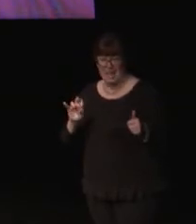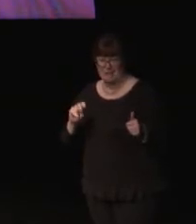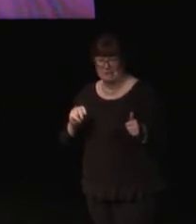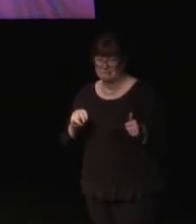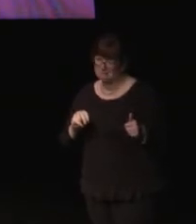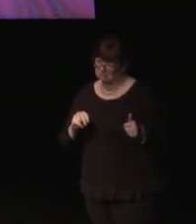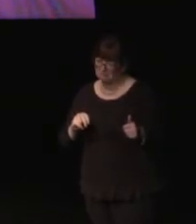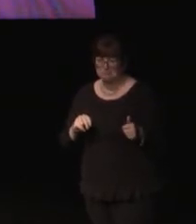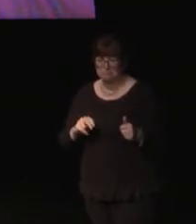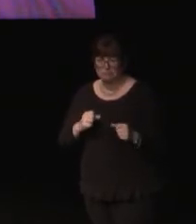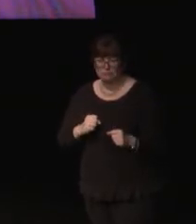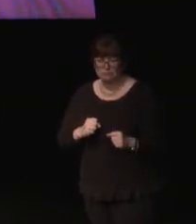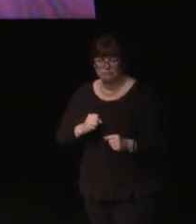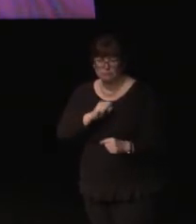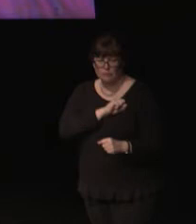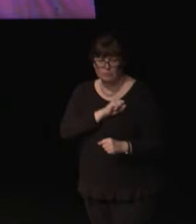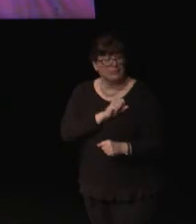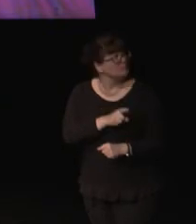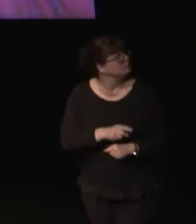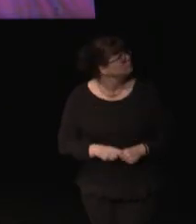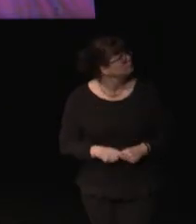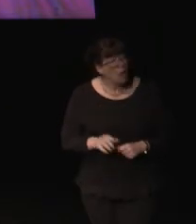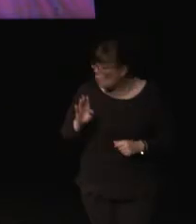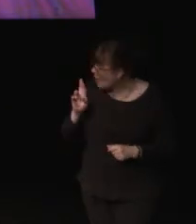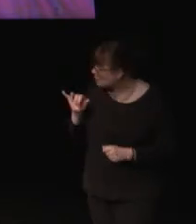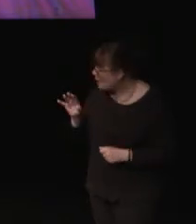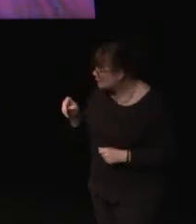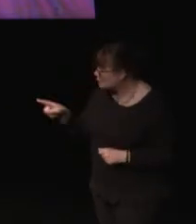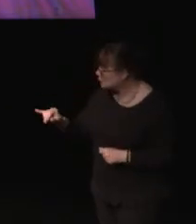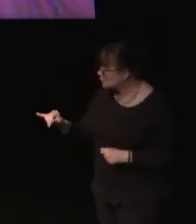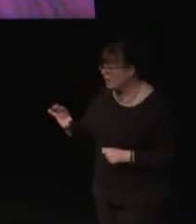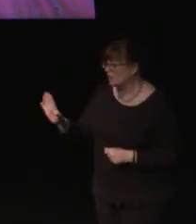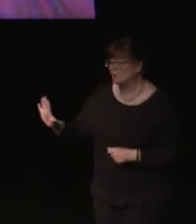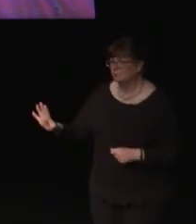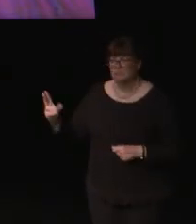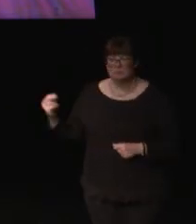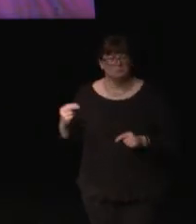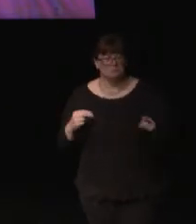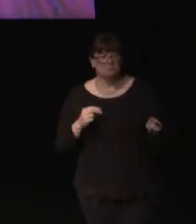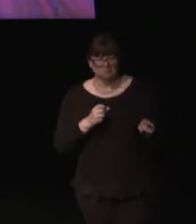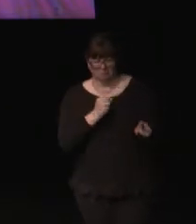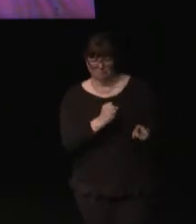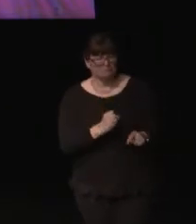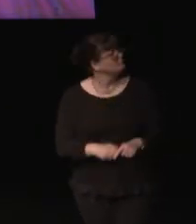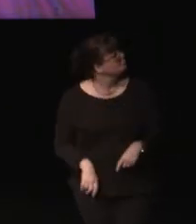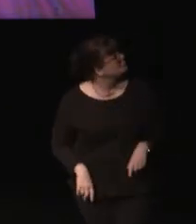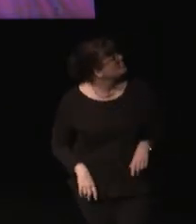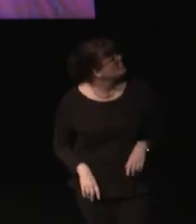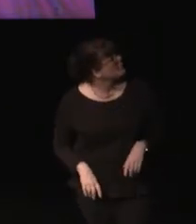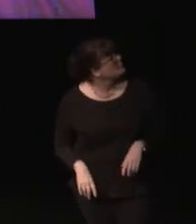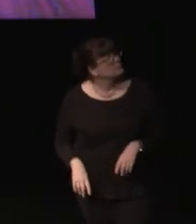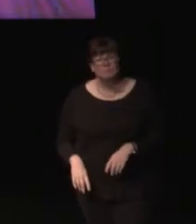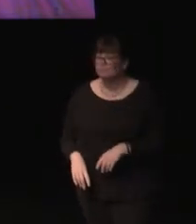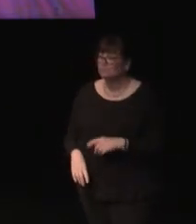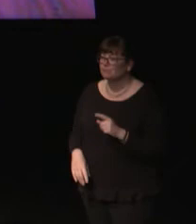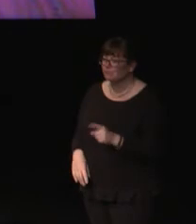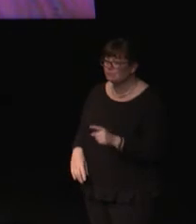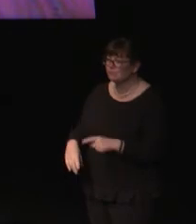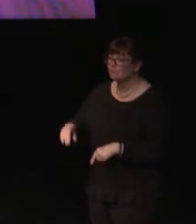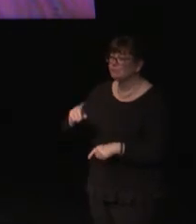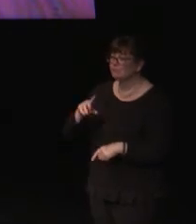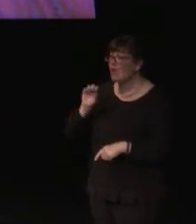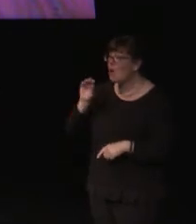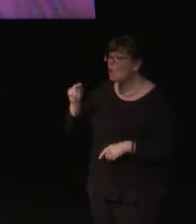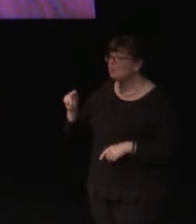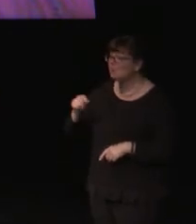All right, oh, and Bryce, oh yeah, oh, that's right, just Aaron, sorry, just shout out to you. But anyway, as an occupational therapist,